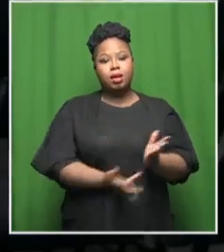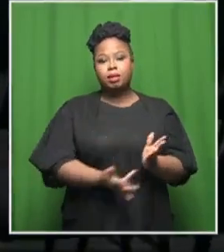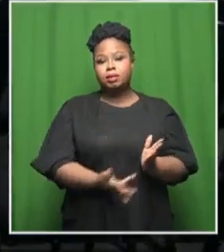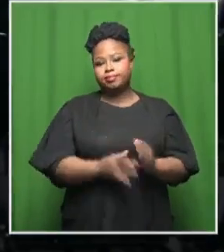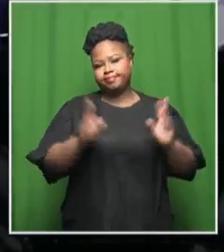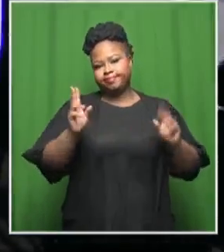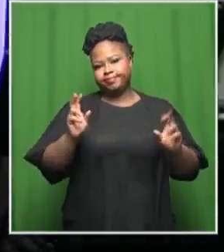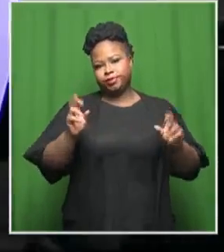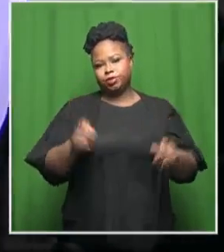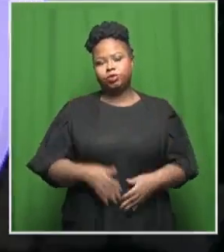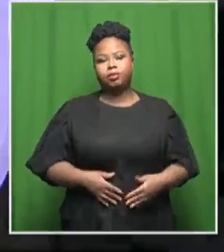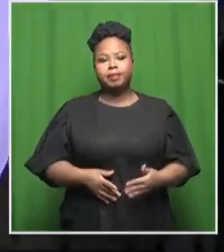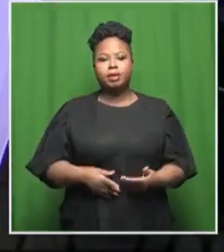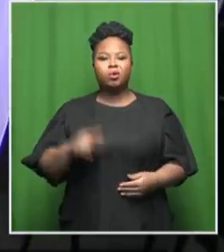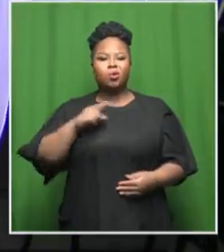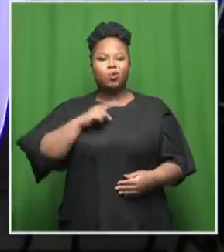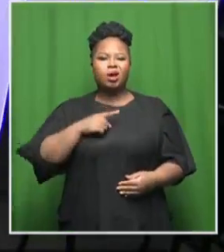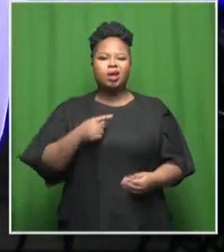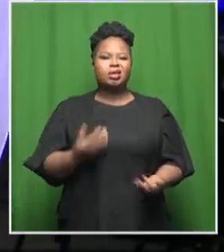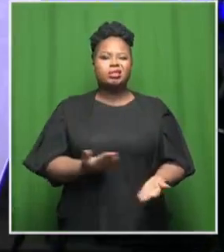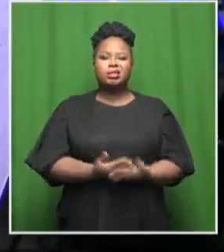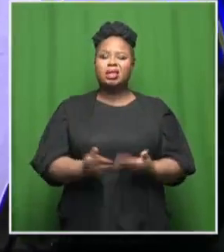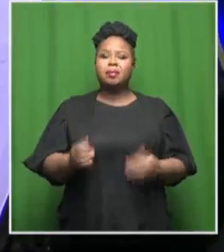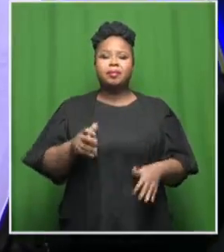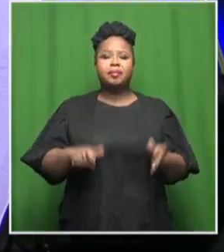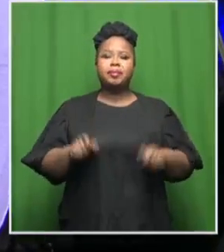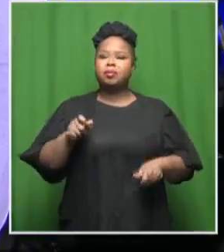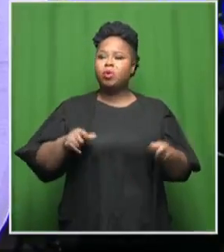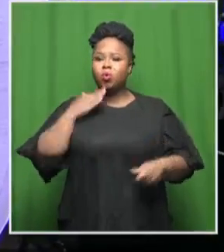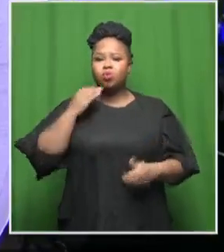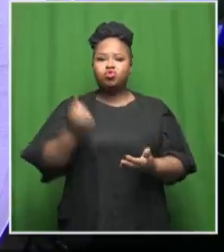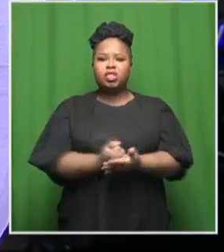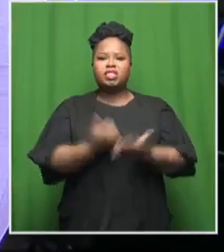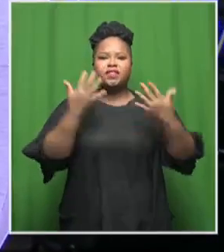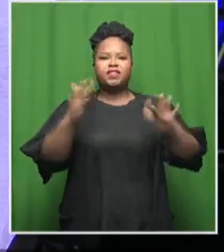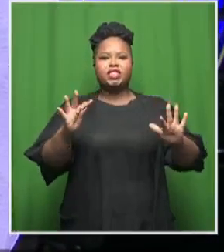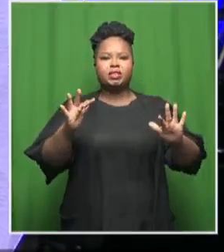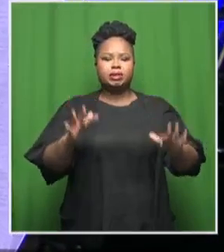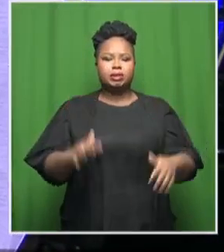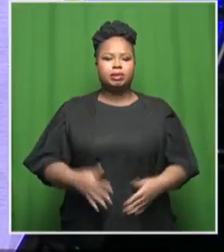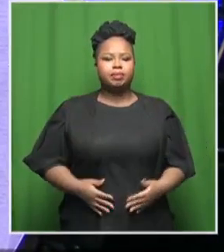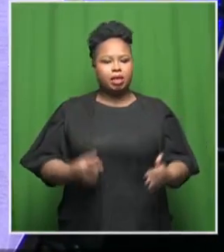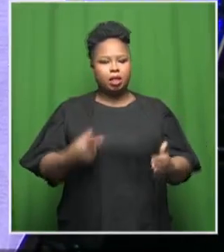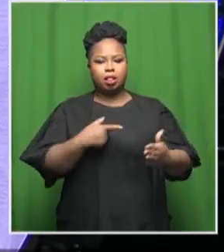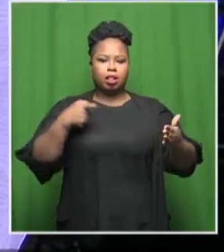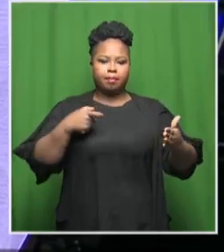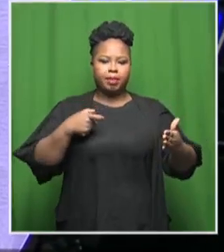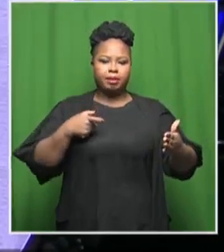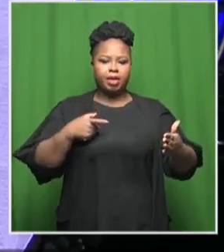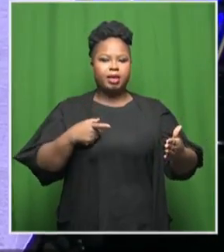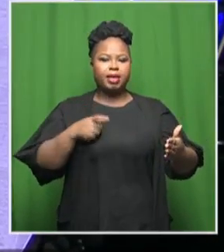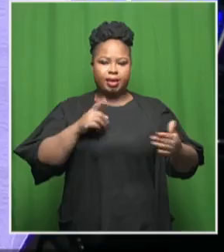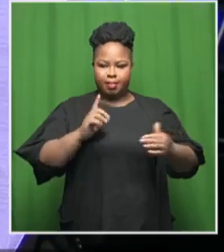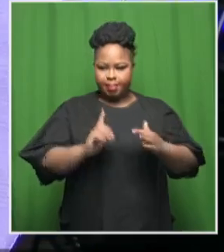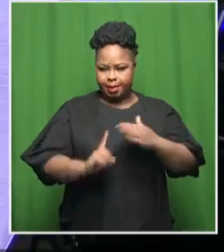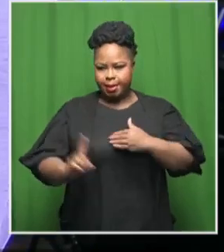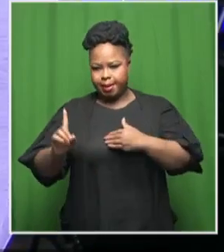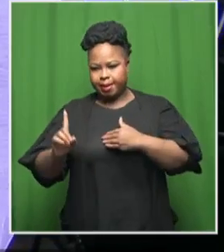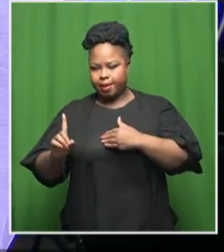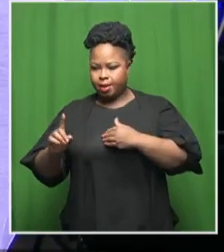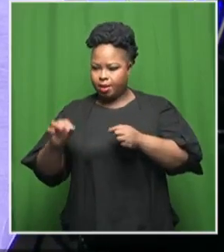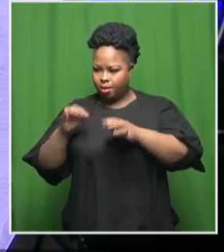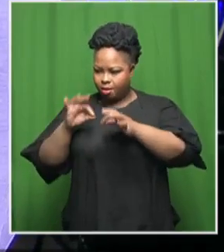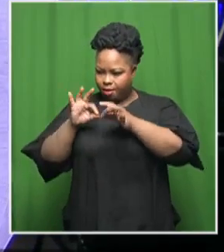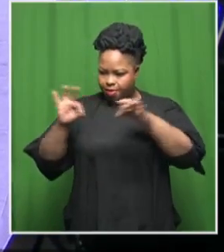issues, and that was with having registered voters being first scanned to go in and then manually ticked off